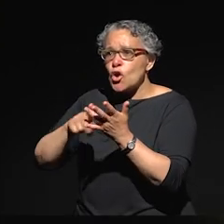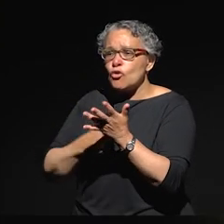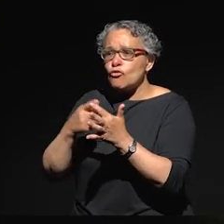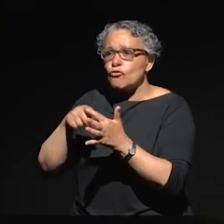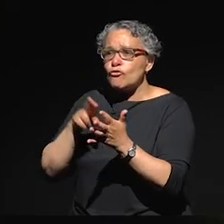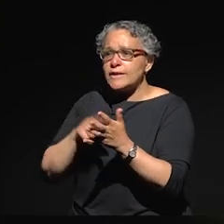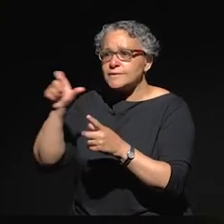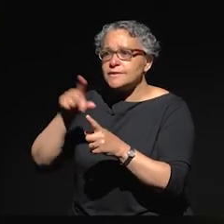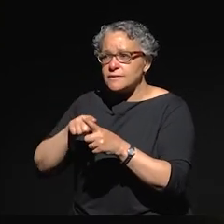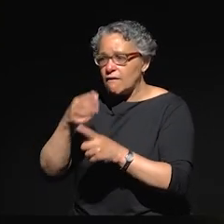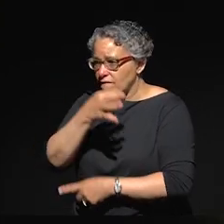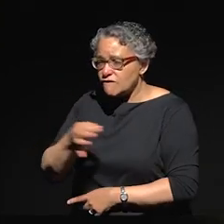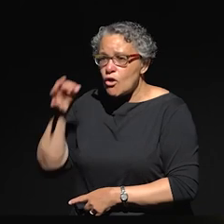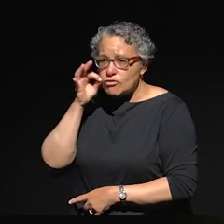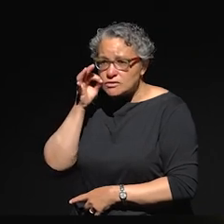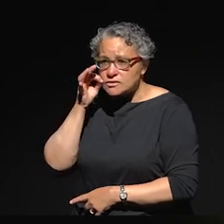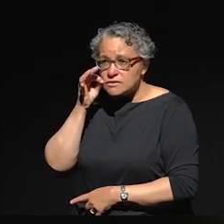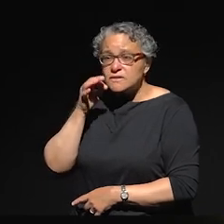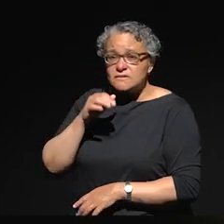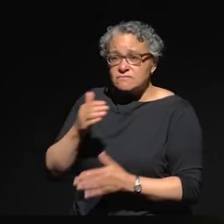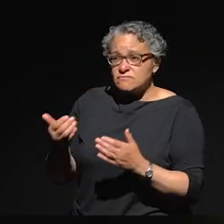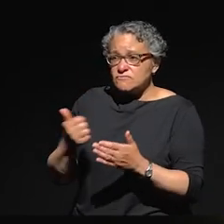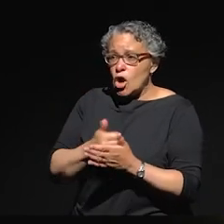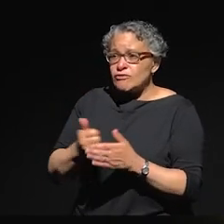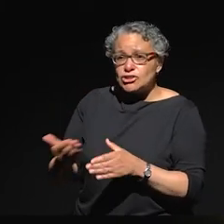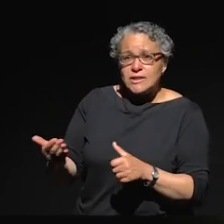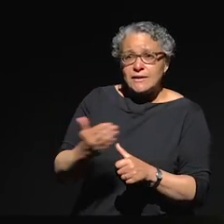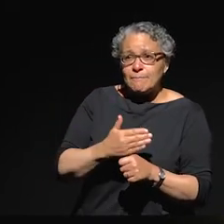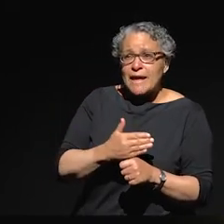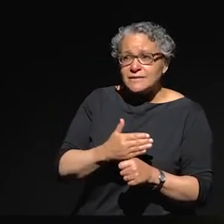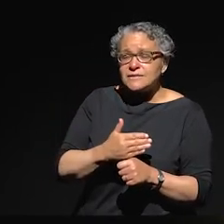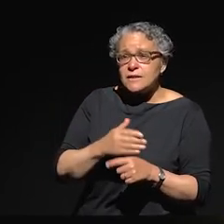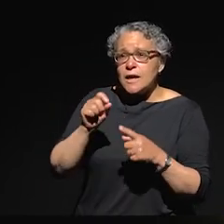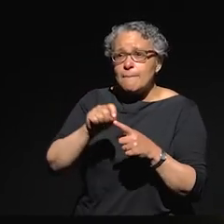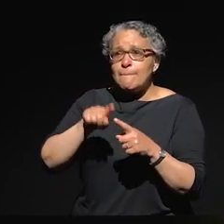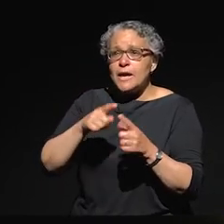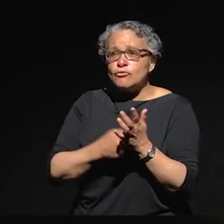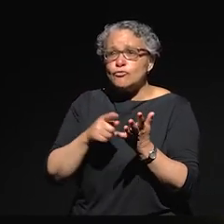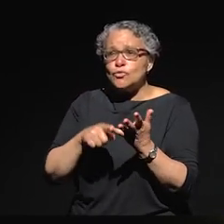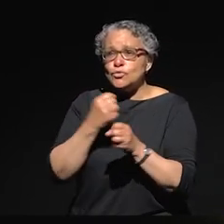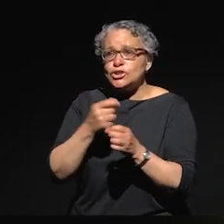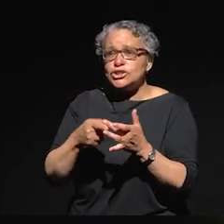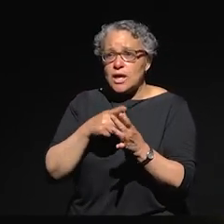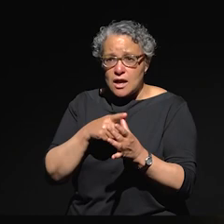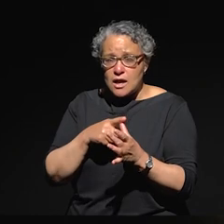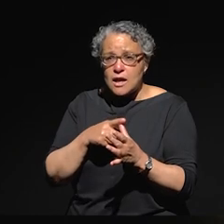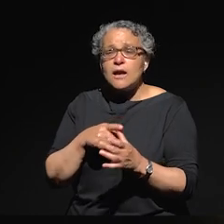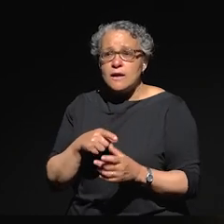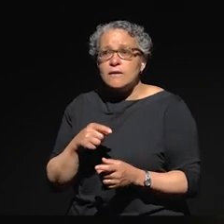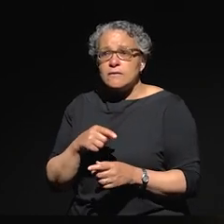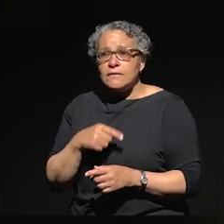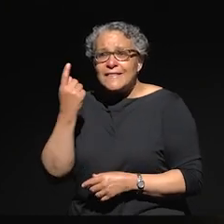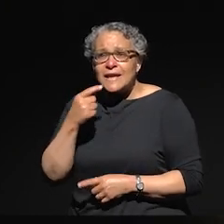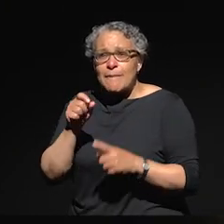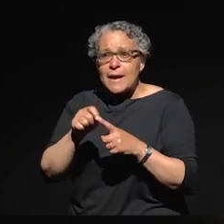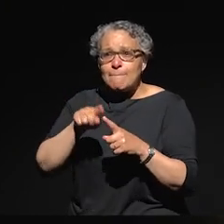based, where he's been learning from Pietro Perugino, who's one of the great painters of the previous generation. And the